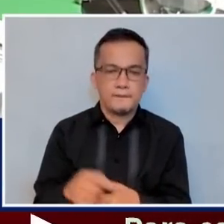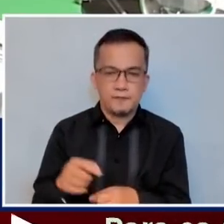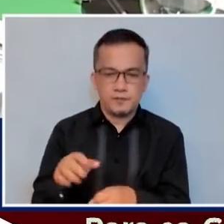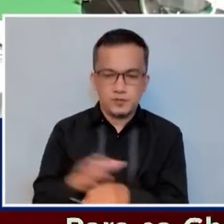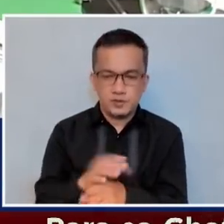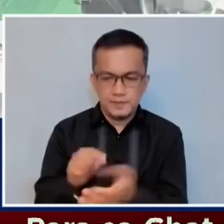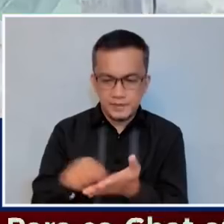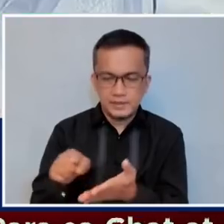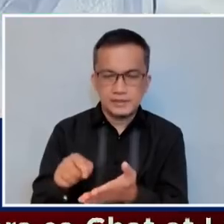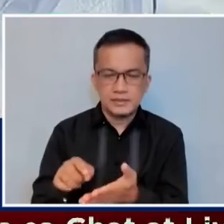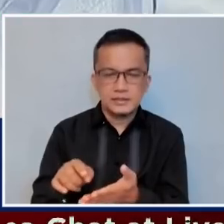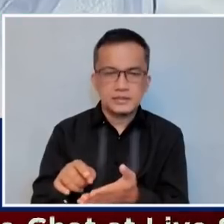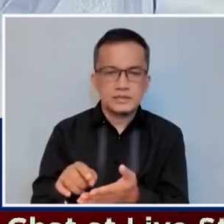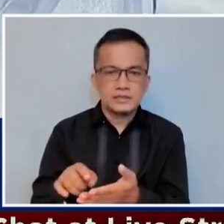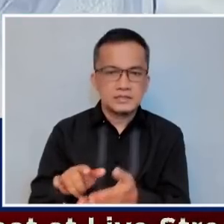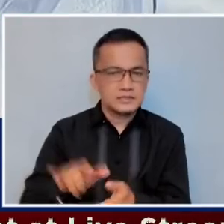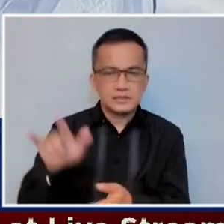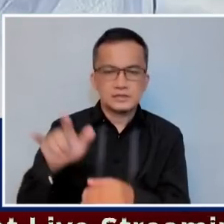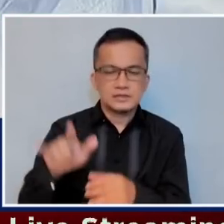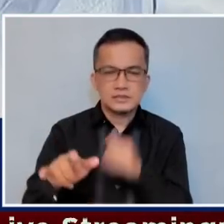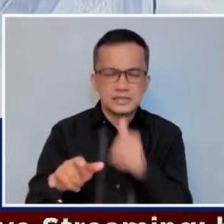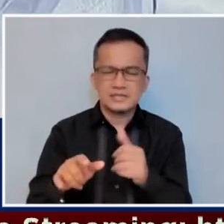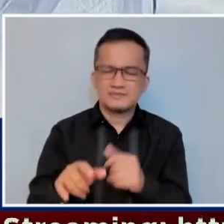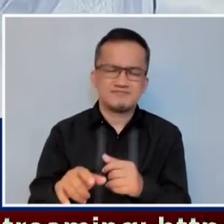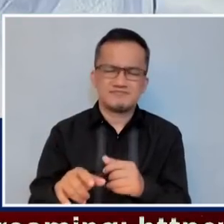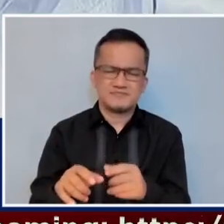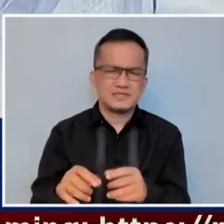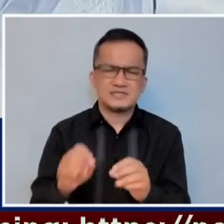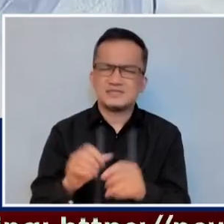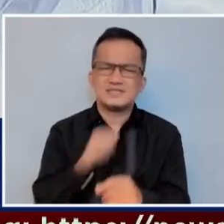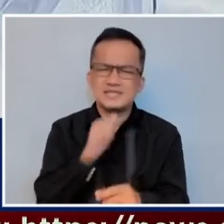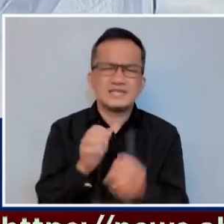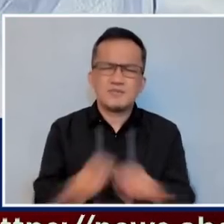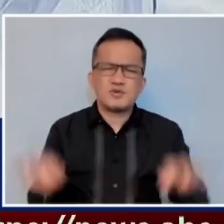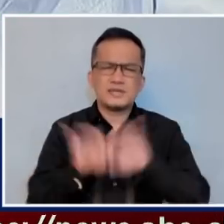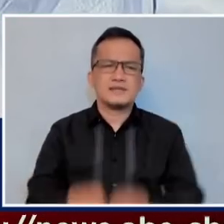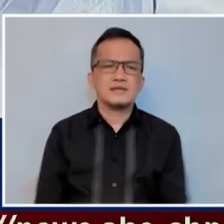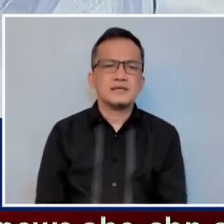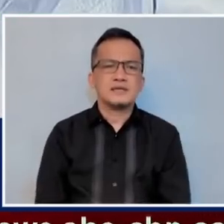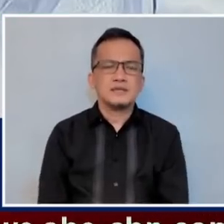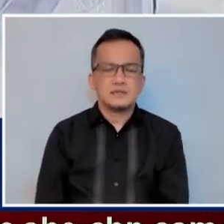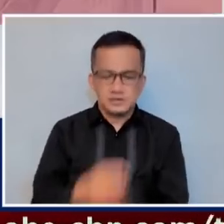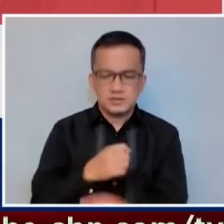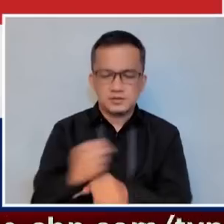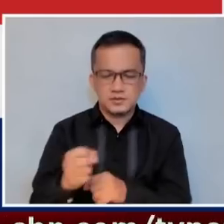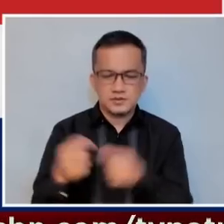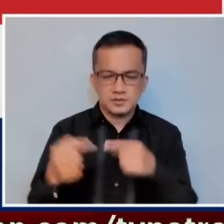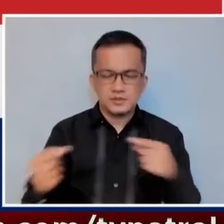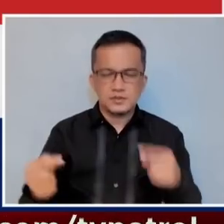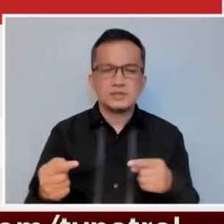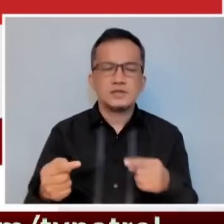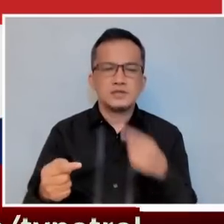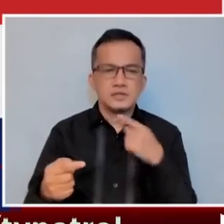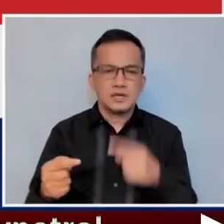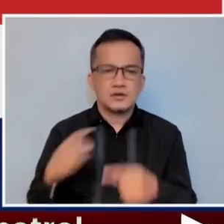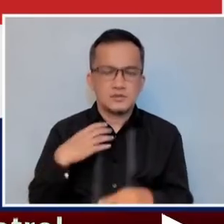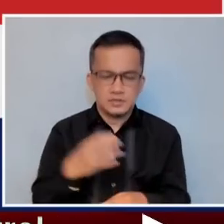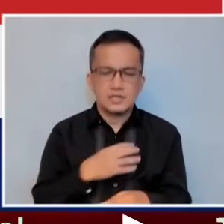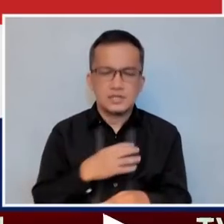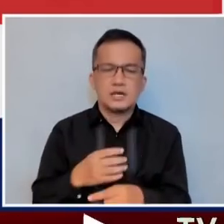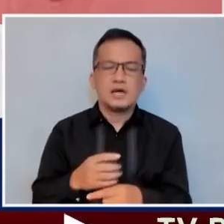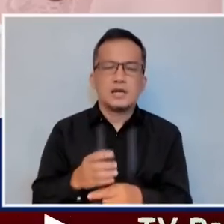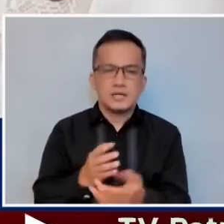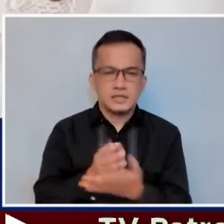is irrelevant. Pero buwelta ng mga leader ng oposisyon sa Kongreso, karapatan ng publikong malaman kung nagagamit ng tama ang kaba